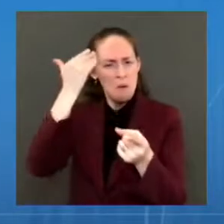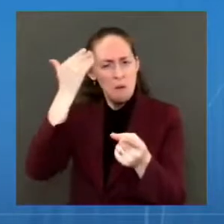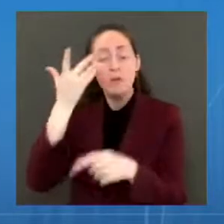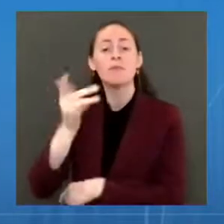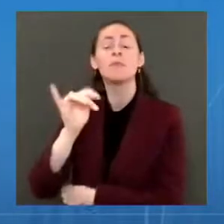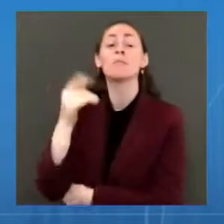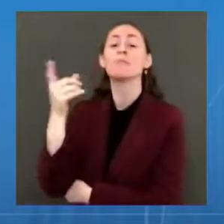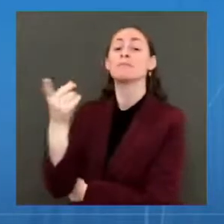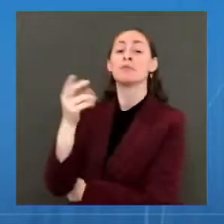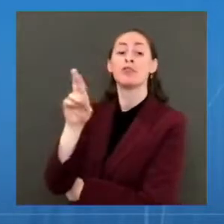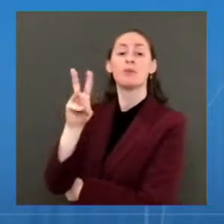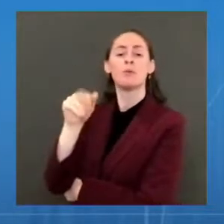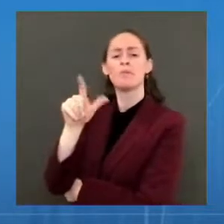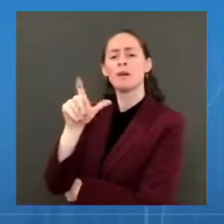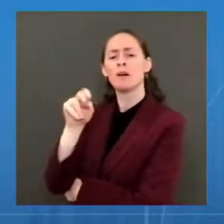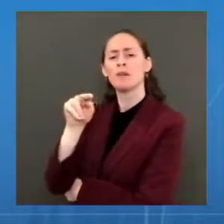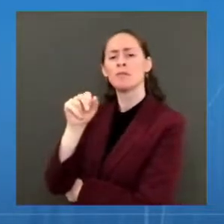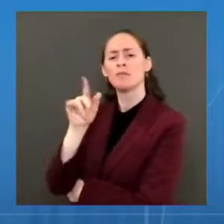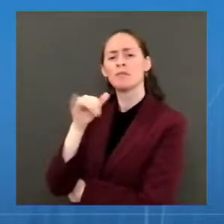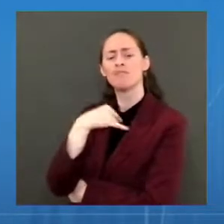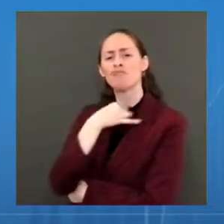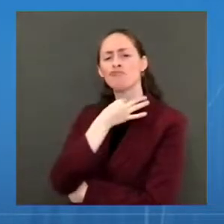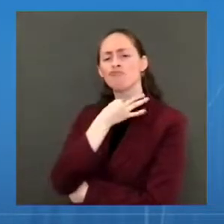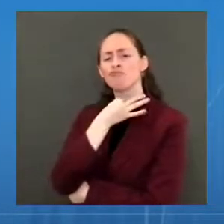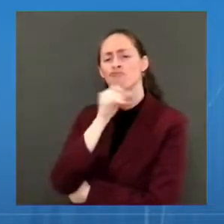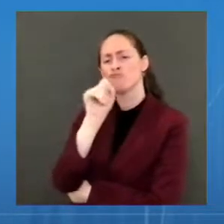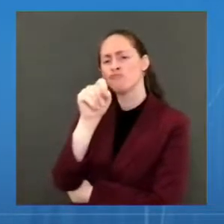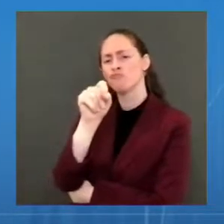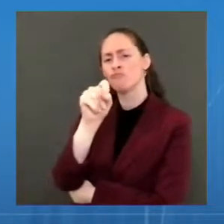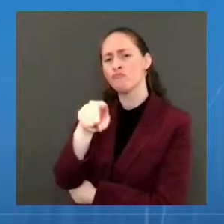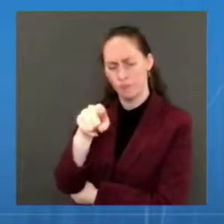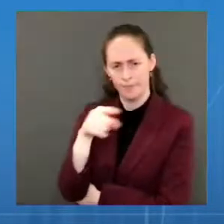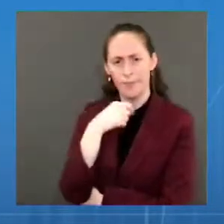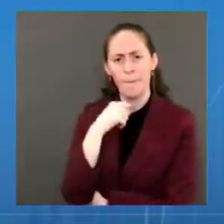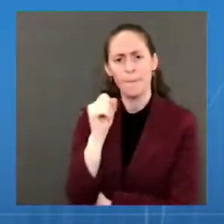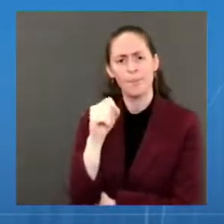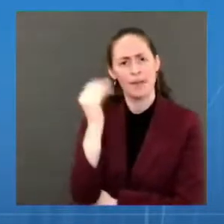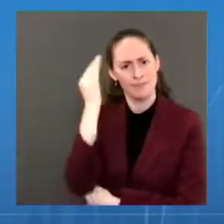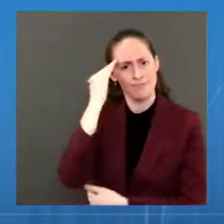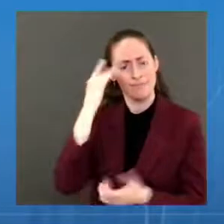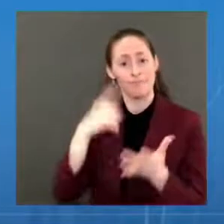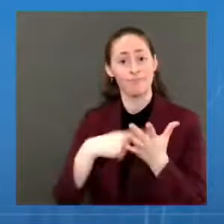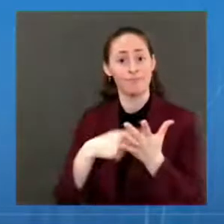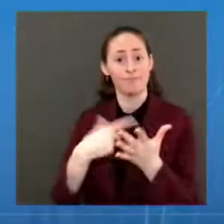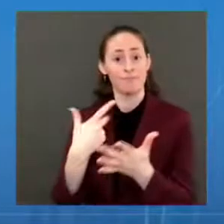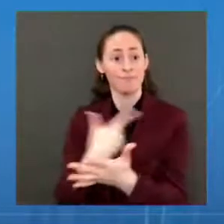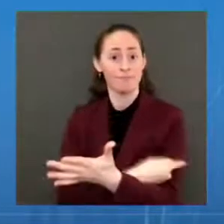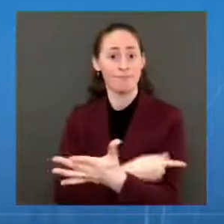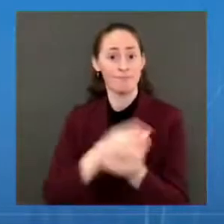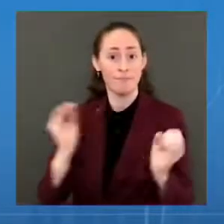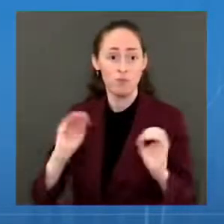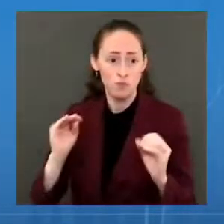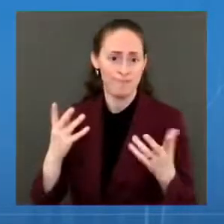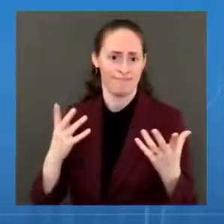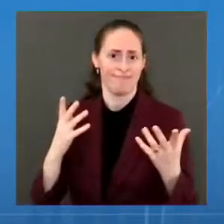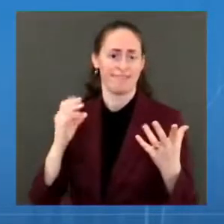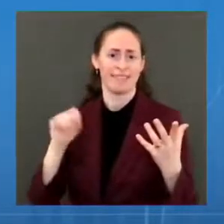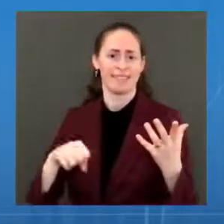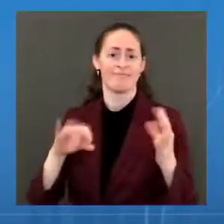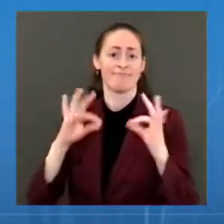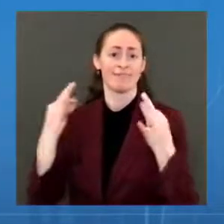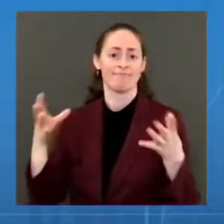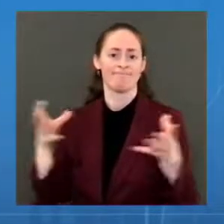wedge issue in some families gathering this holiday season, with family members wondering, should,